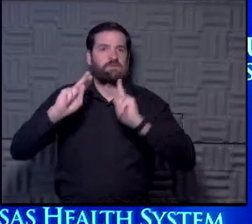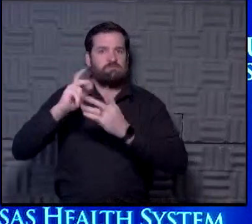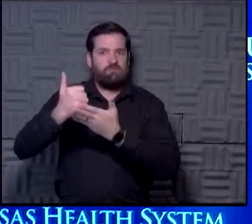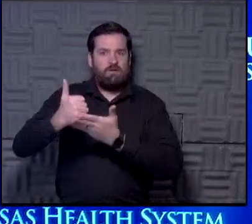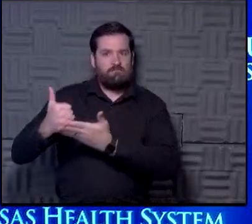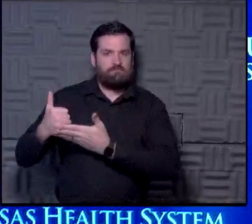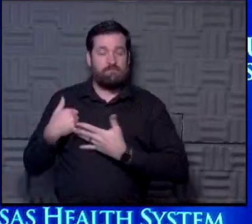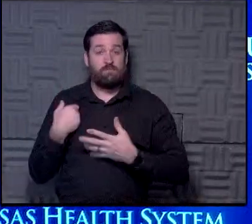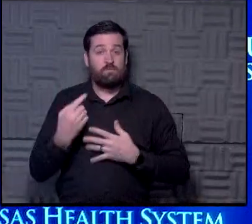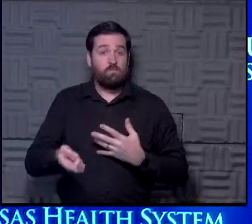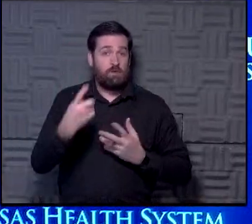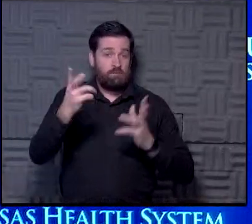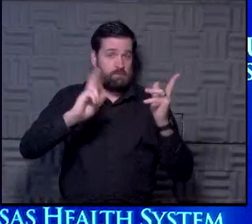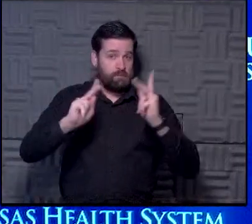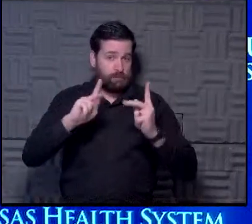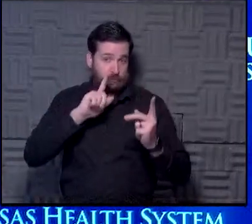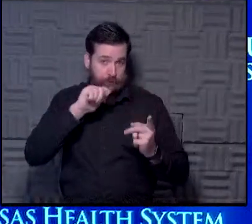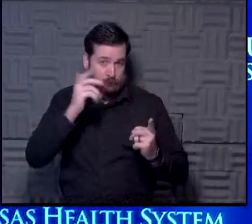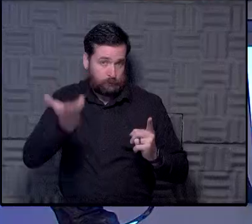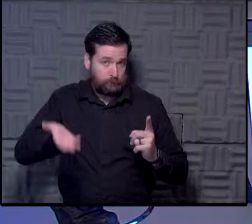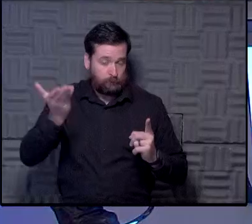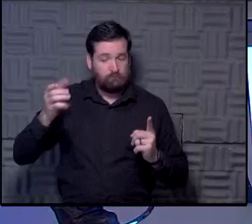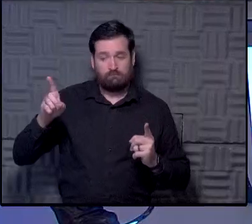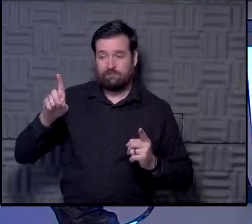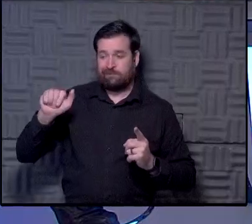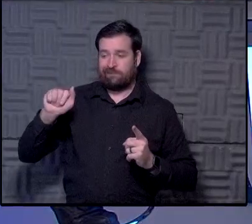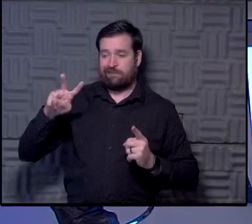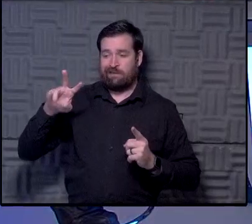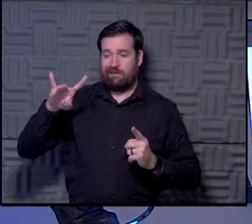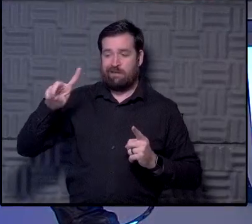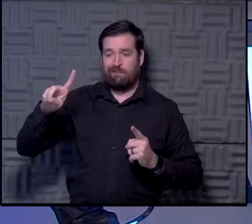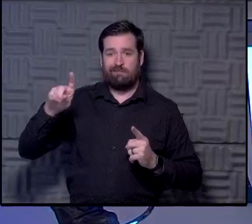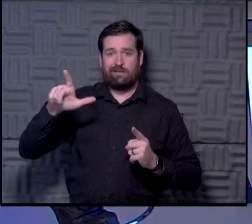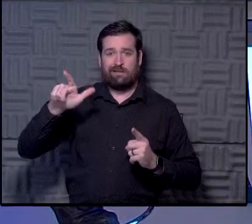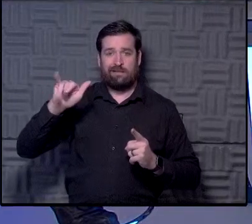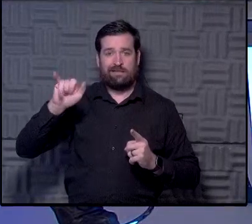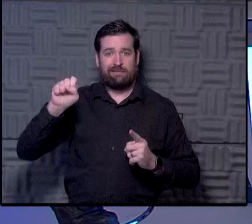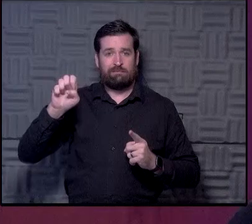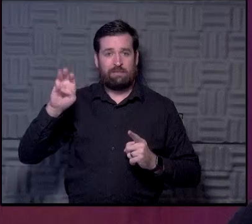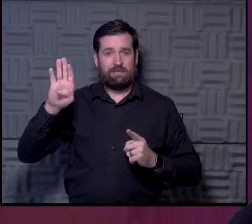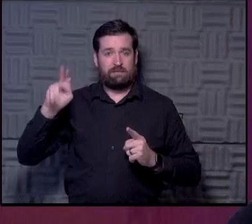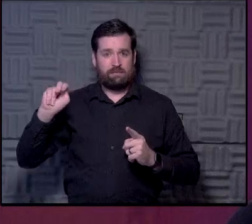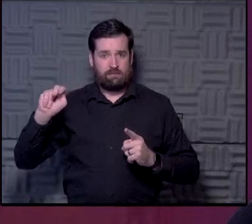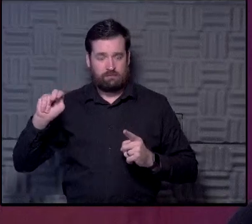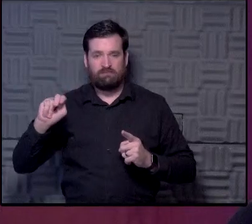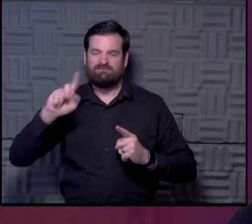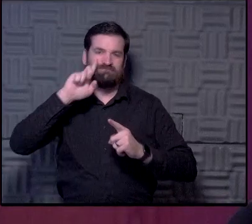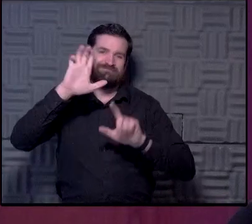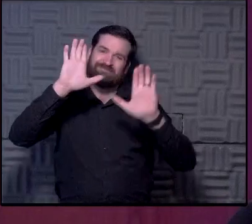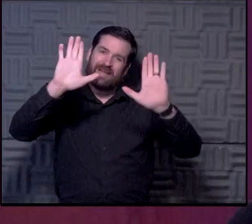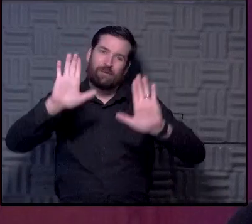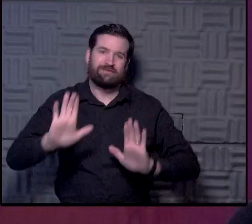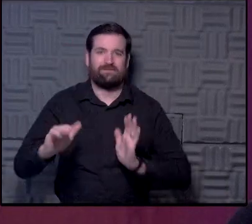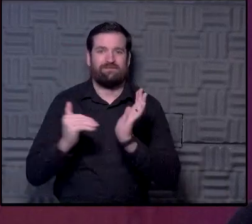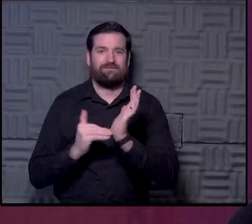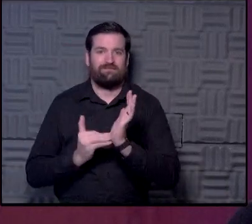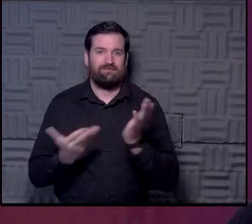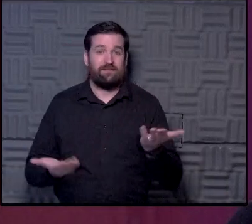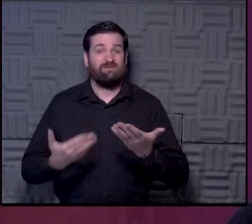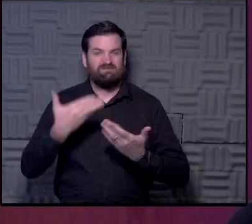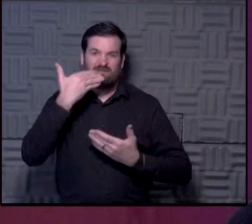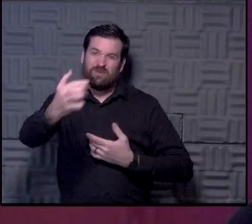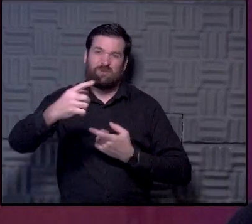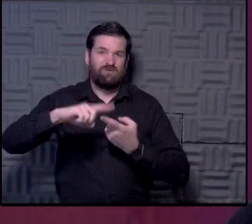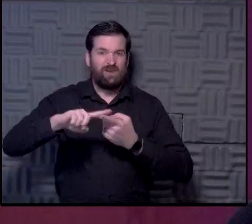months. And one of the folks who's helped us do that all the time has been David Lisbon. David Lisbon is one of our ER docs. He is an outstanding physician here, a good friend